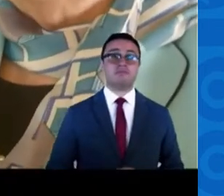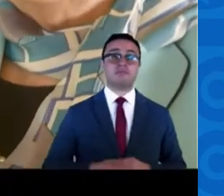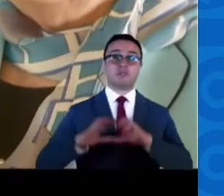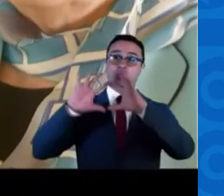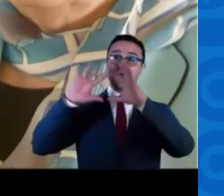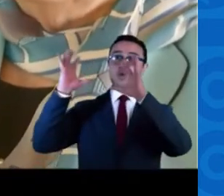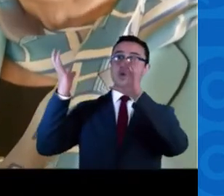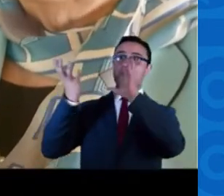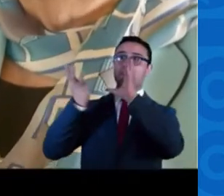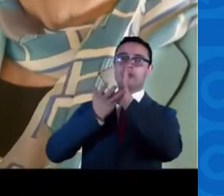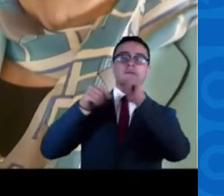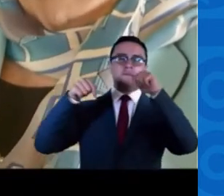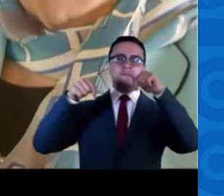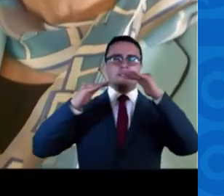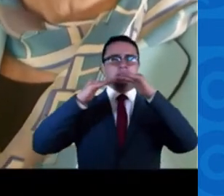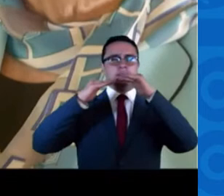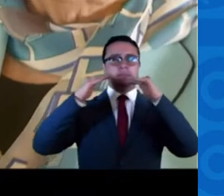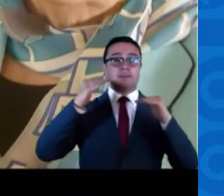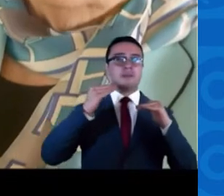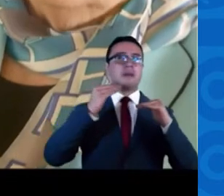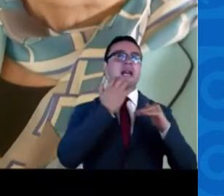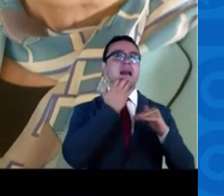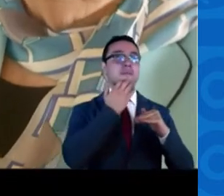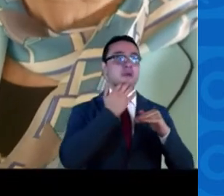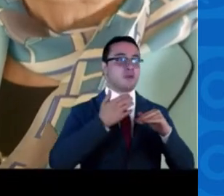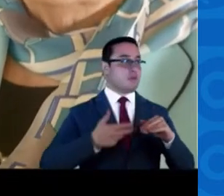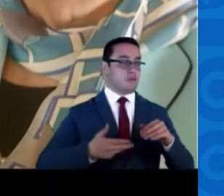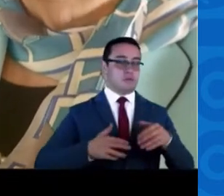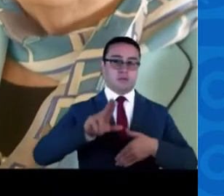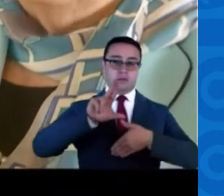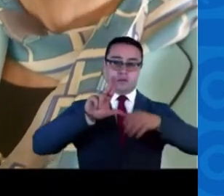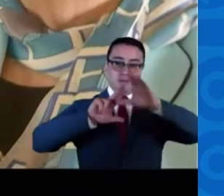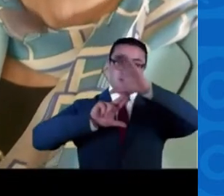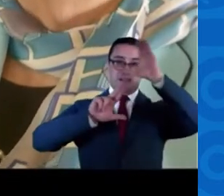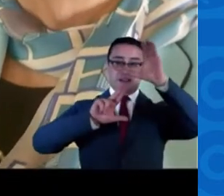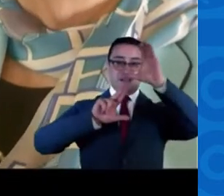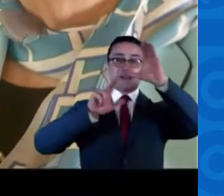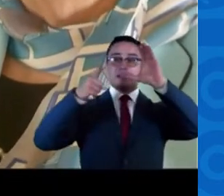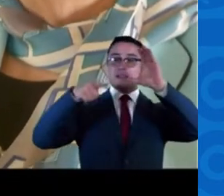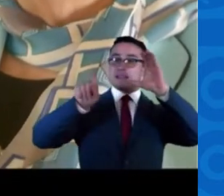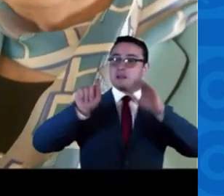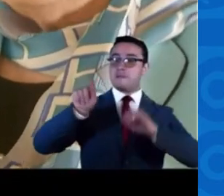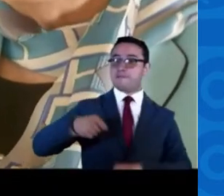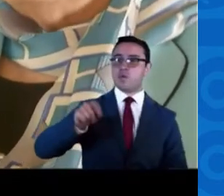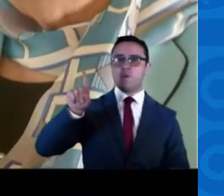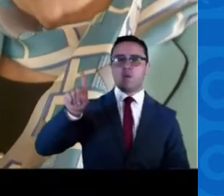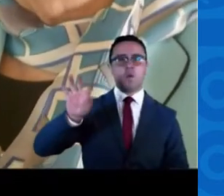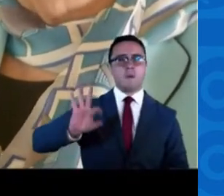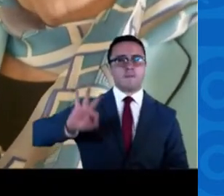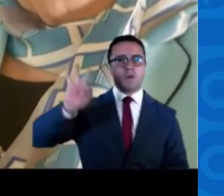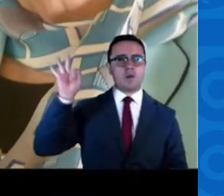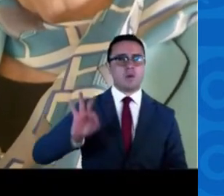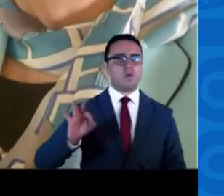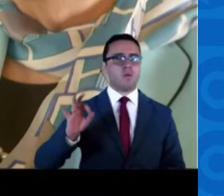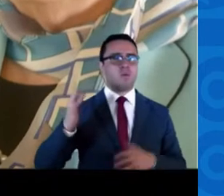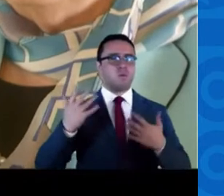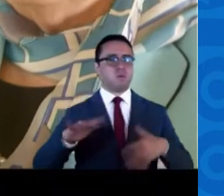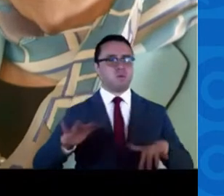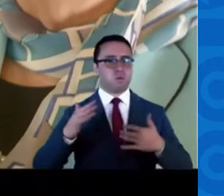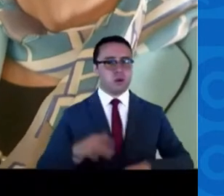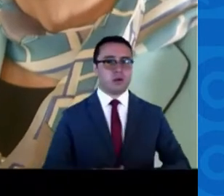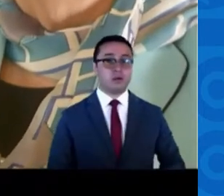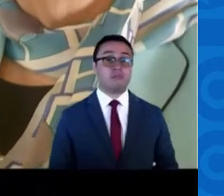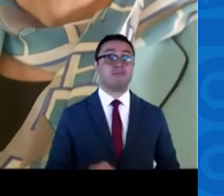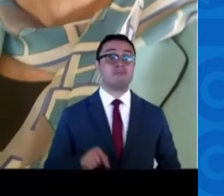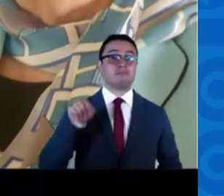and much below the world. But let's take a look at the Caribbean, which is 16.1%. In fact,